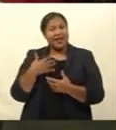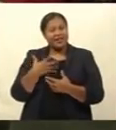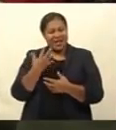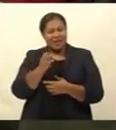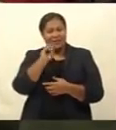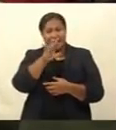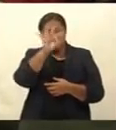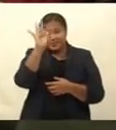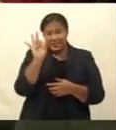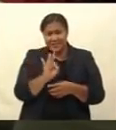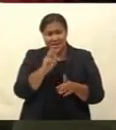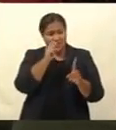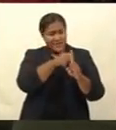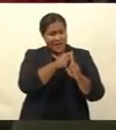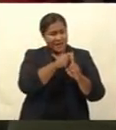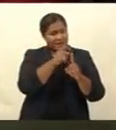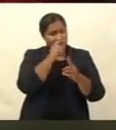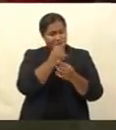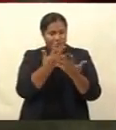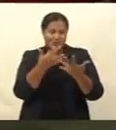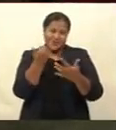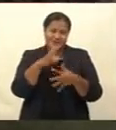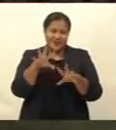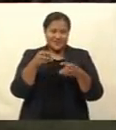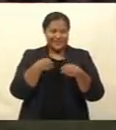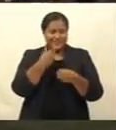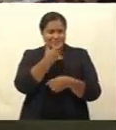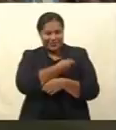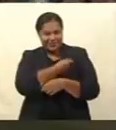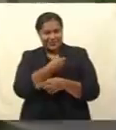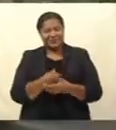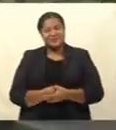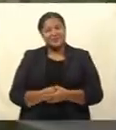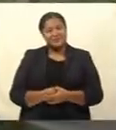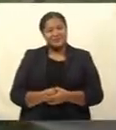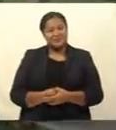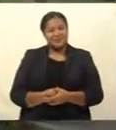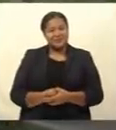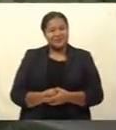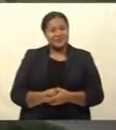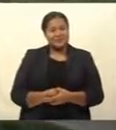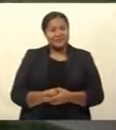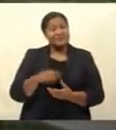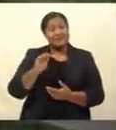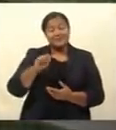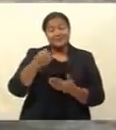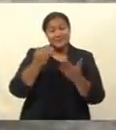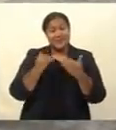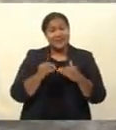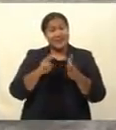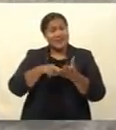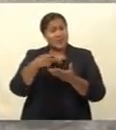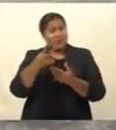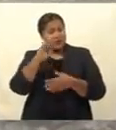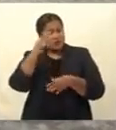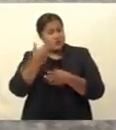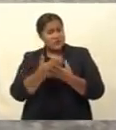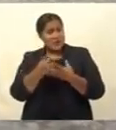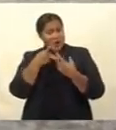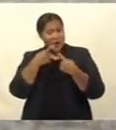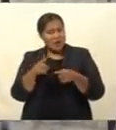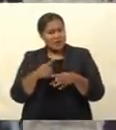10% of the targeted population. Kritika Kumar, FBC News. Coming up, Vanuatu students ordered to